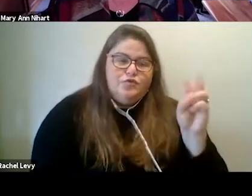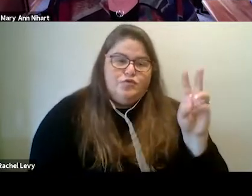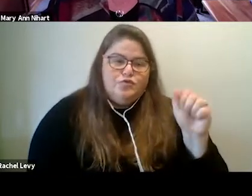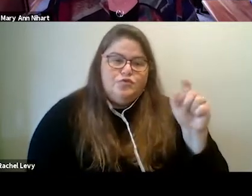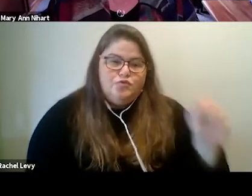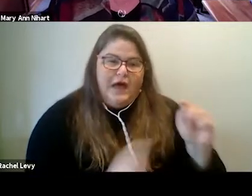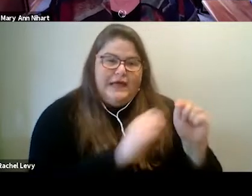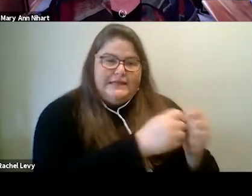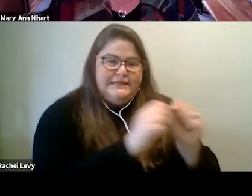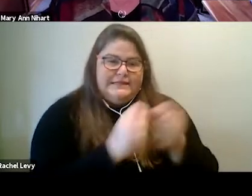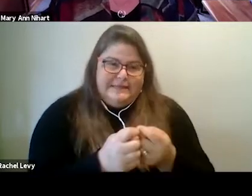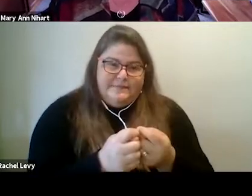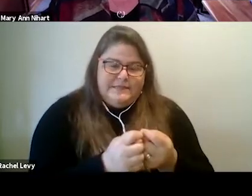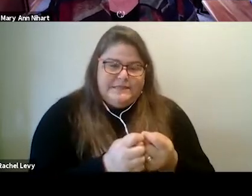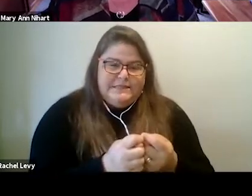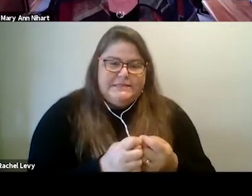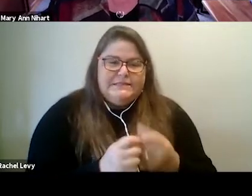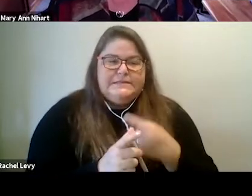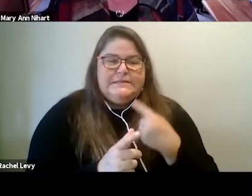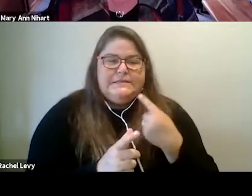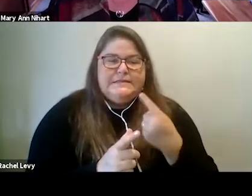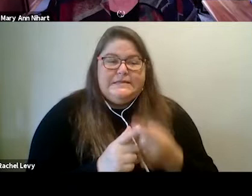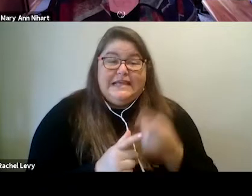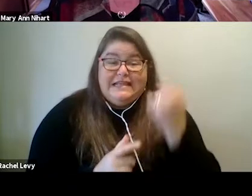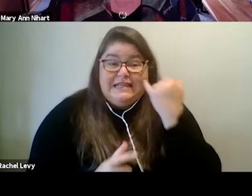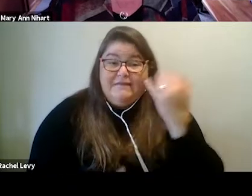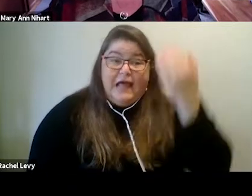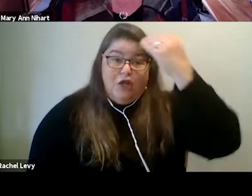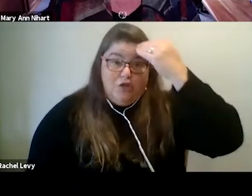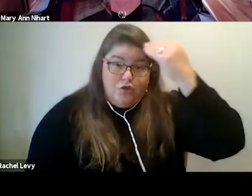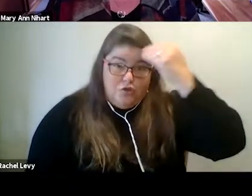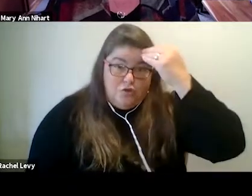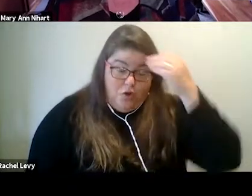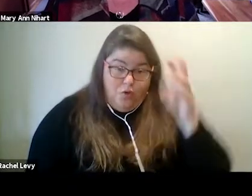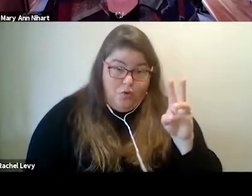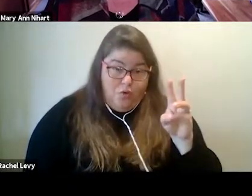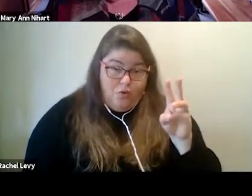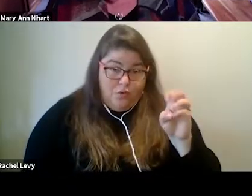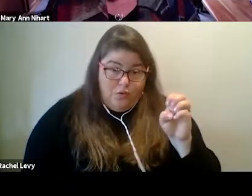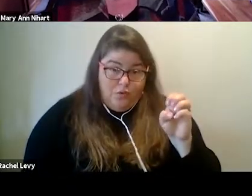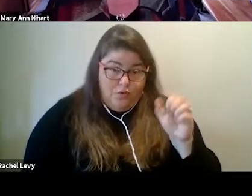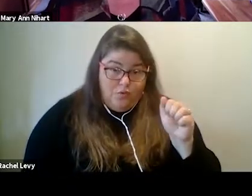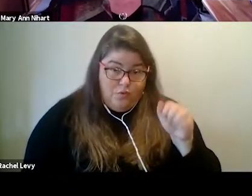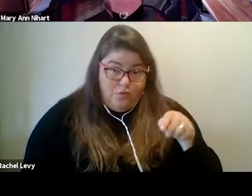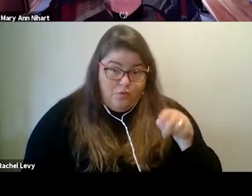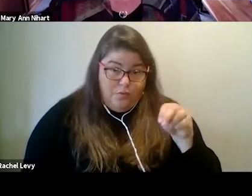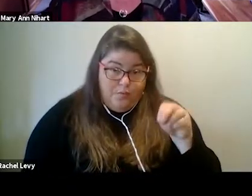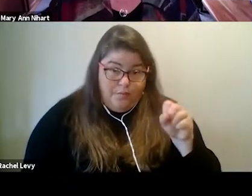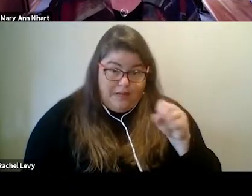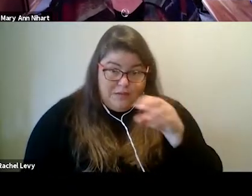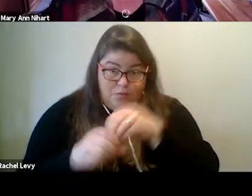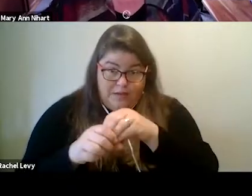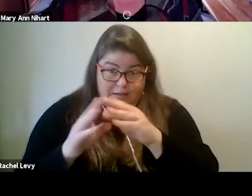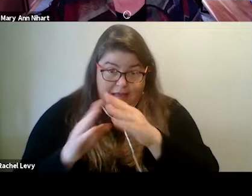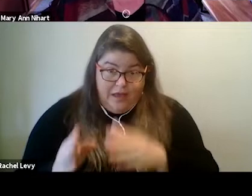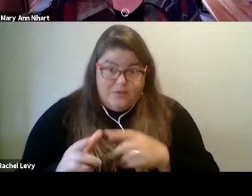And at the point they experience weapons in a situation like this, or know that there might be weapons, they